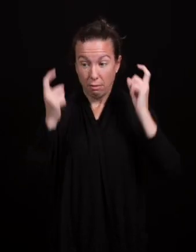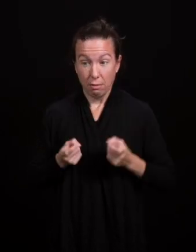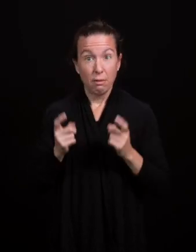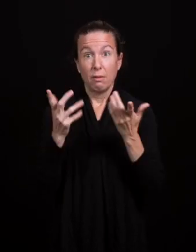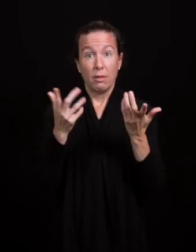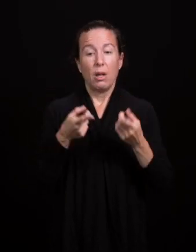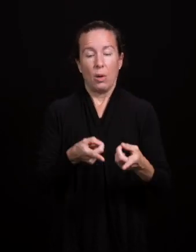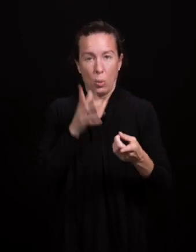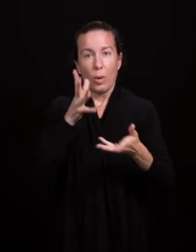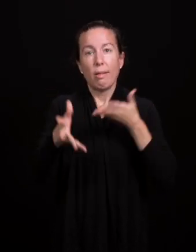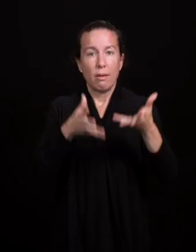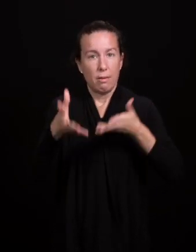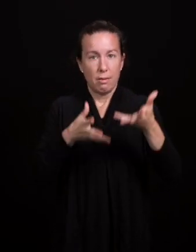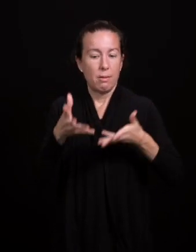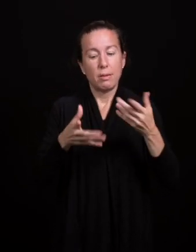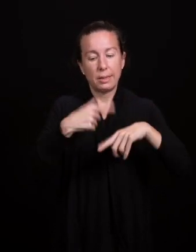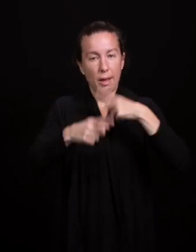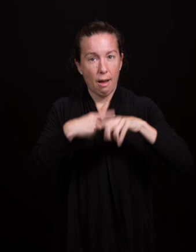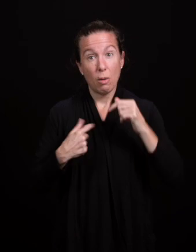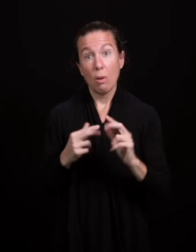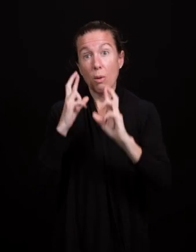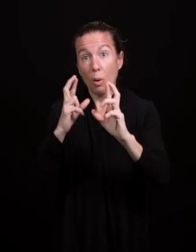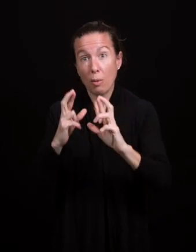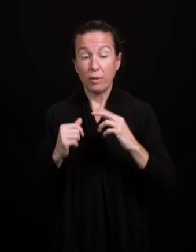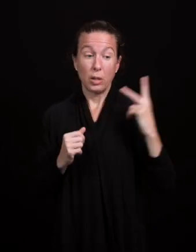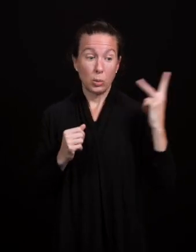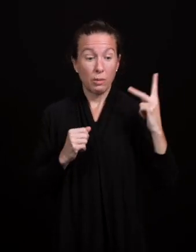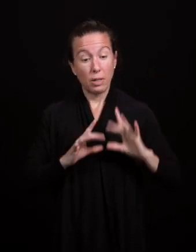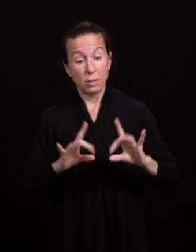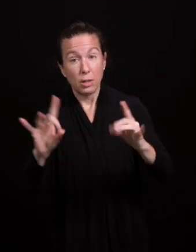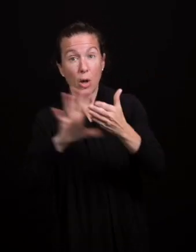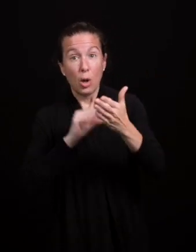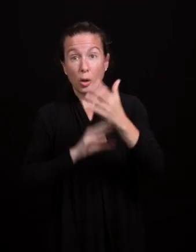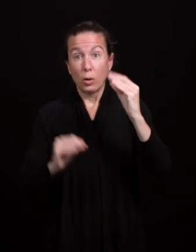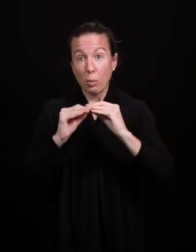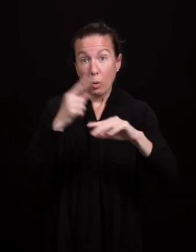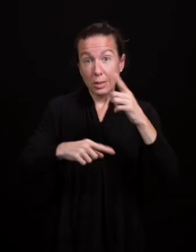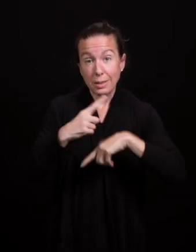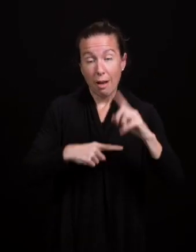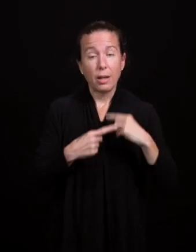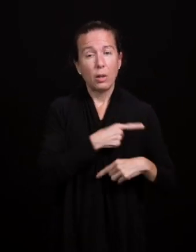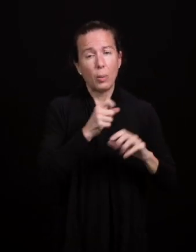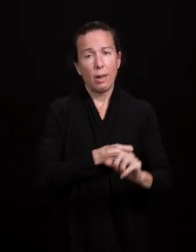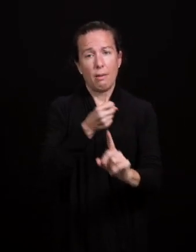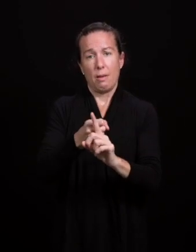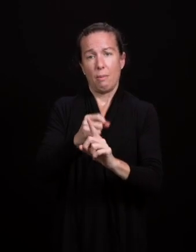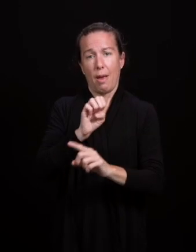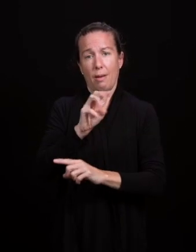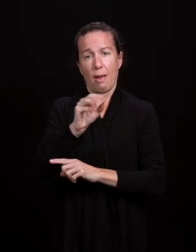we get better and more proficient, that becomes a significant part of Emma's life and the people that surround